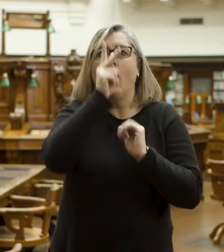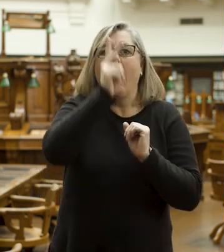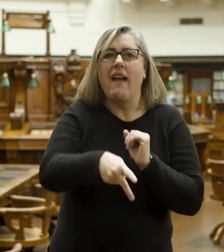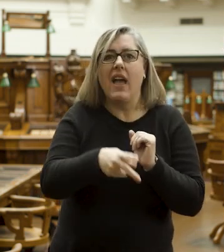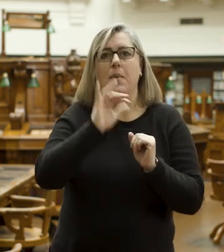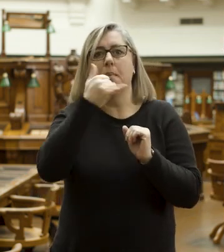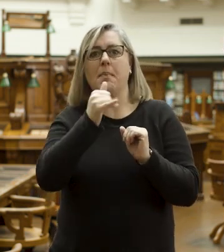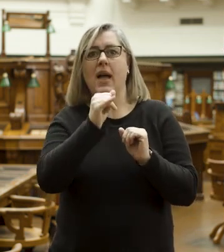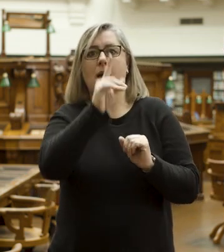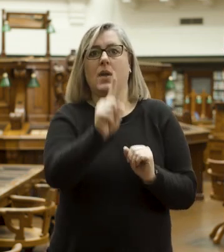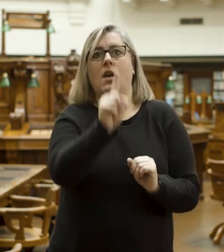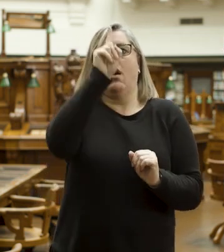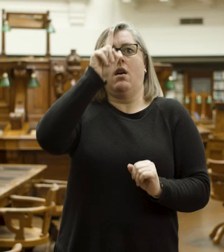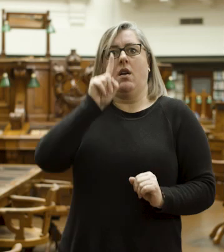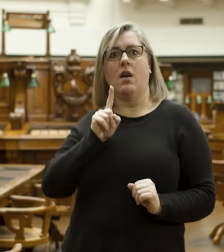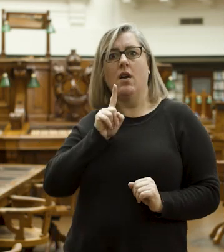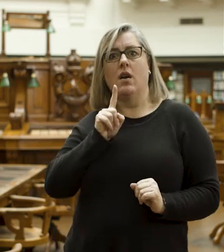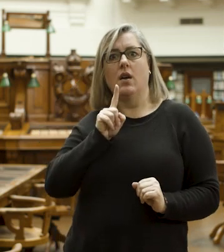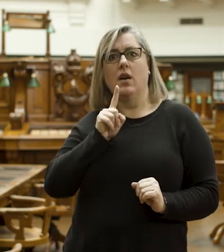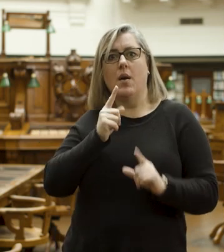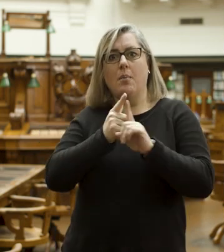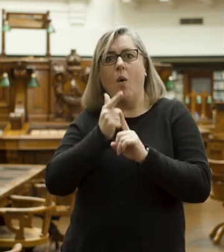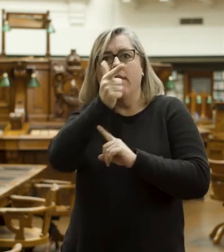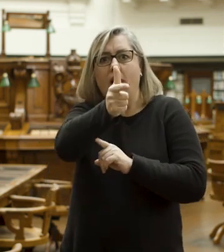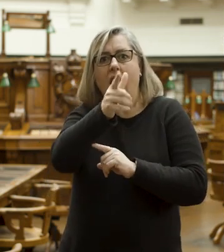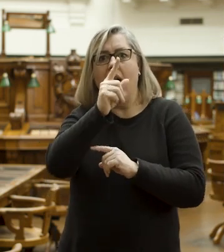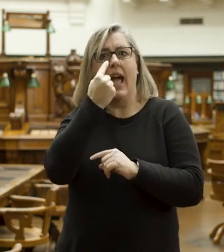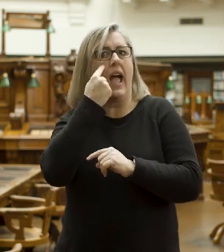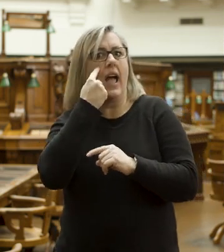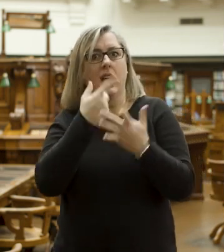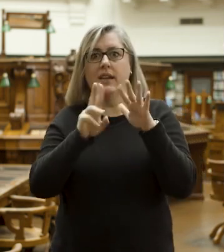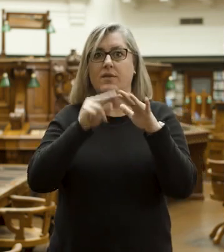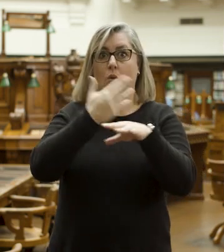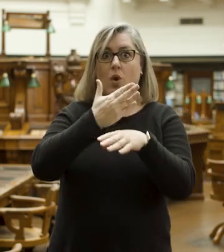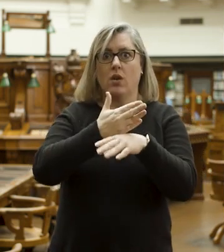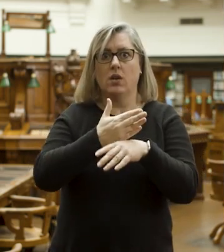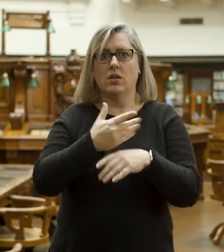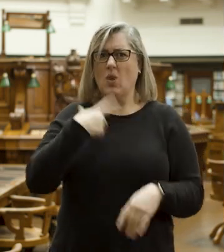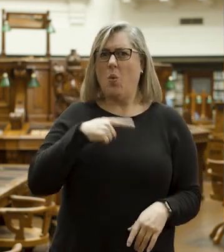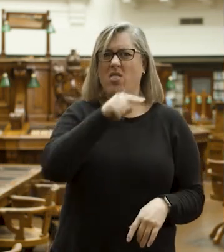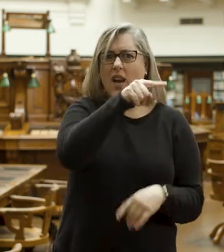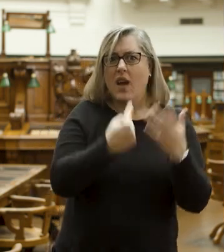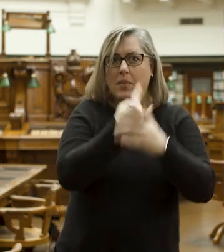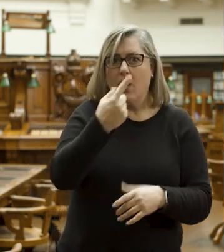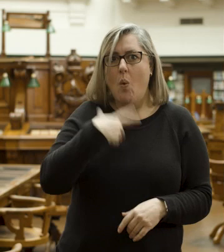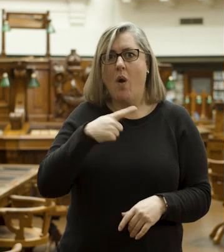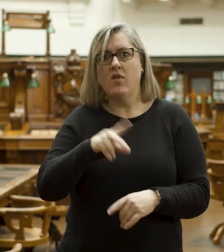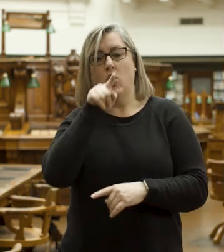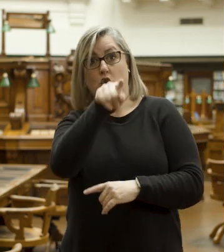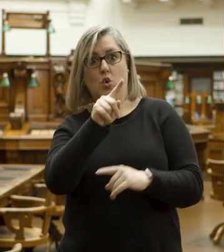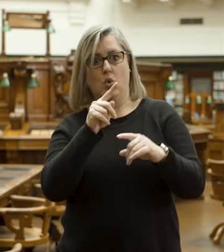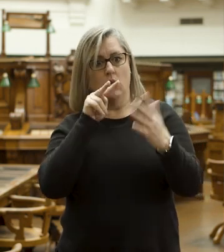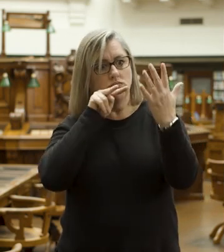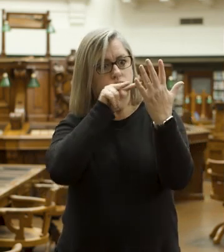maybe stand a little bit further away from your screen and see if it works for you then. So why does this happen? Why is it that staring at